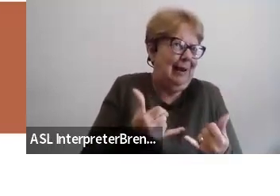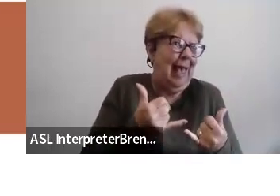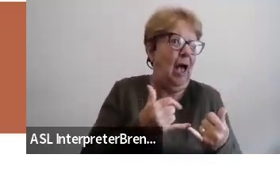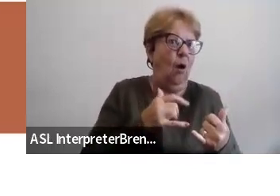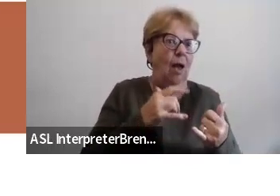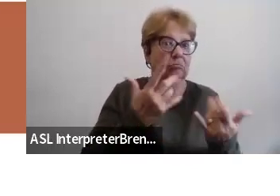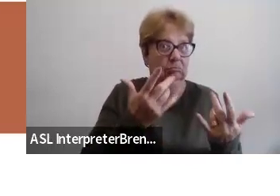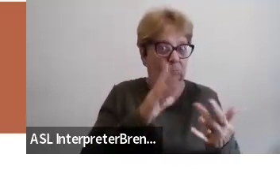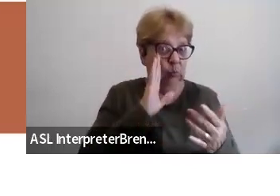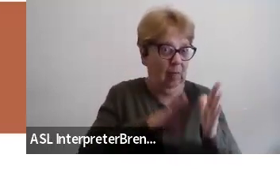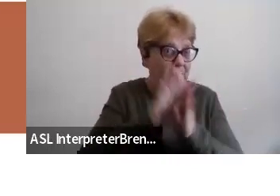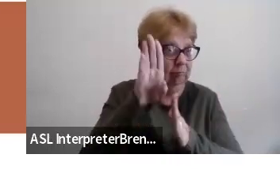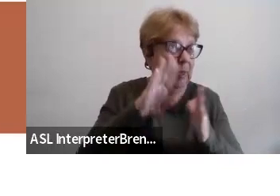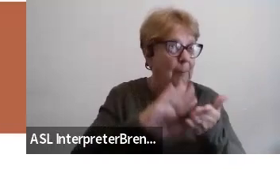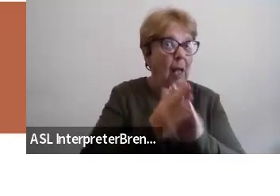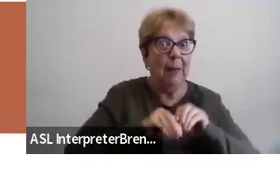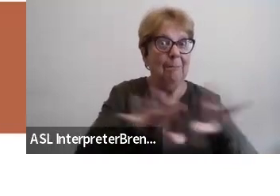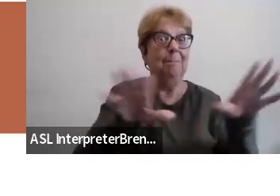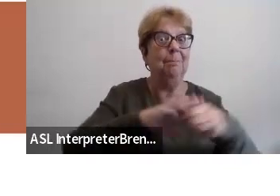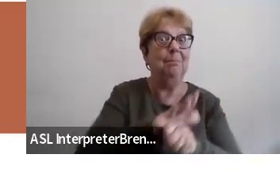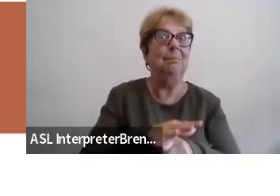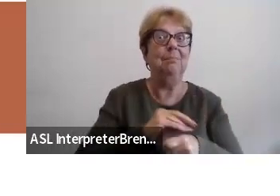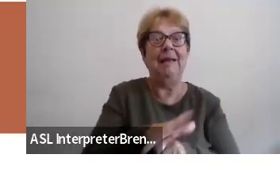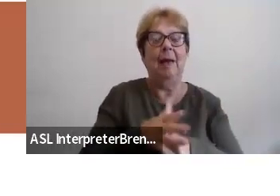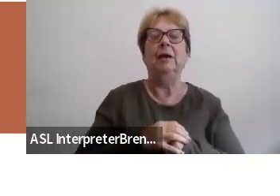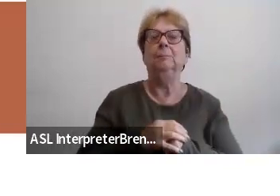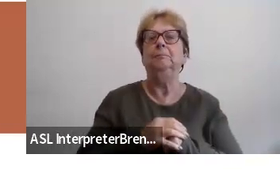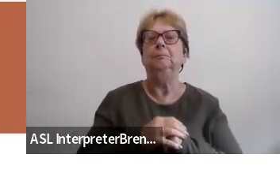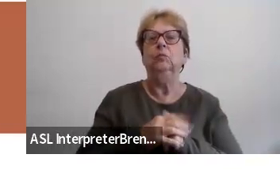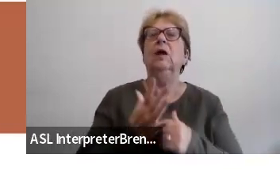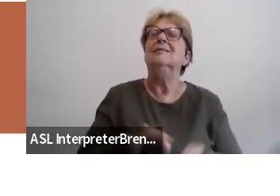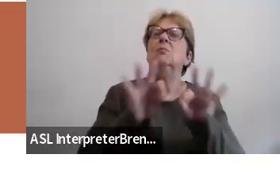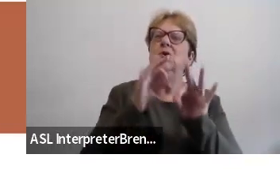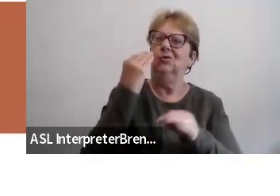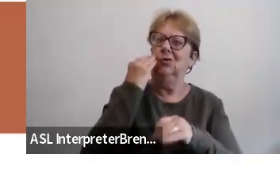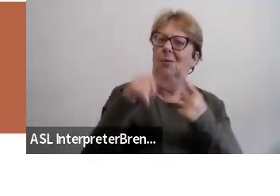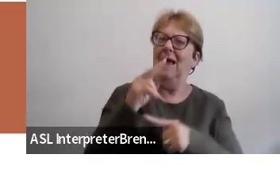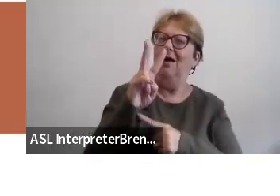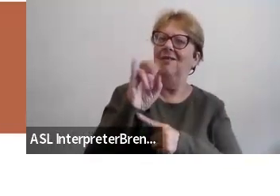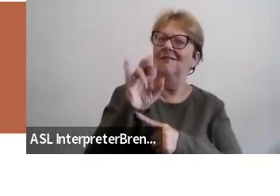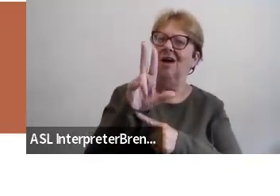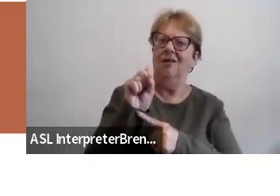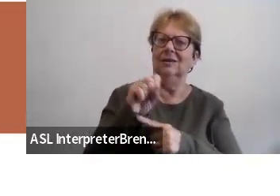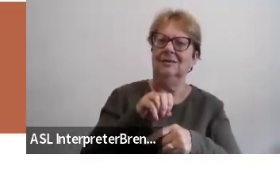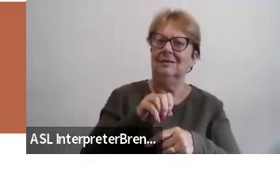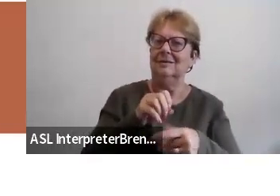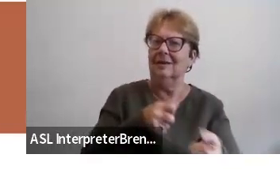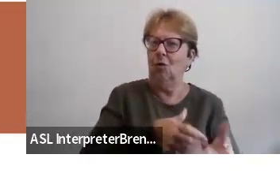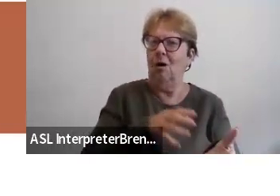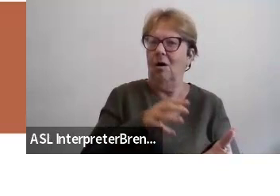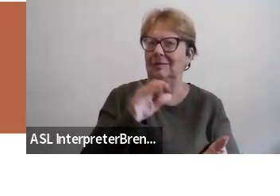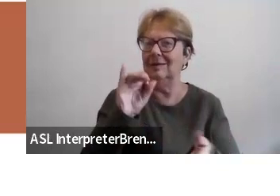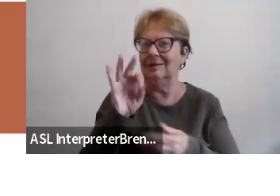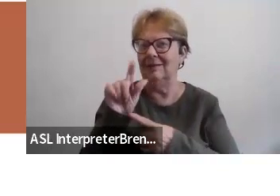pandemic. So it's important to know a little bit about the virus that causes influenza and therefore